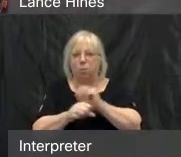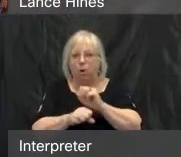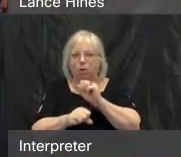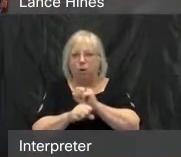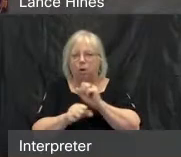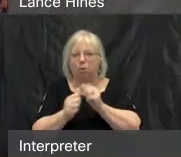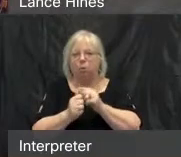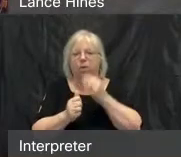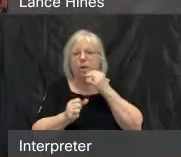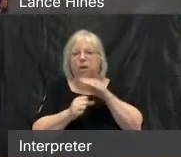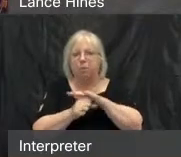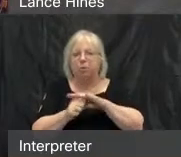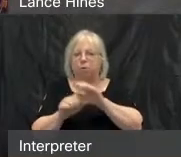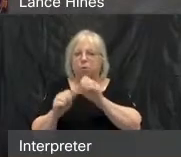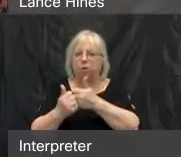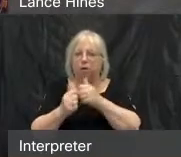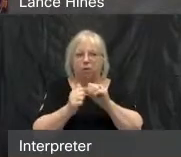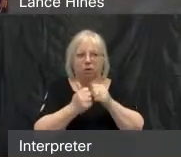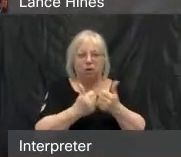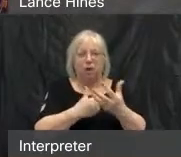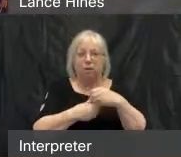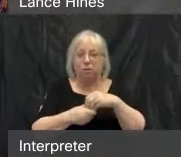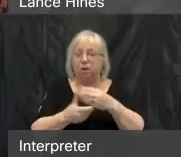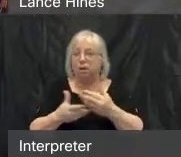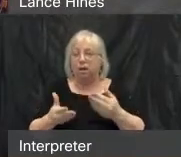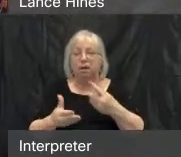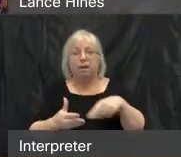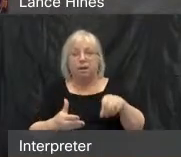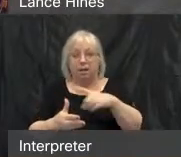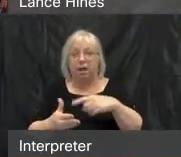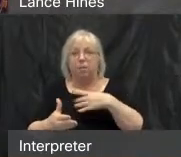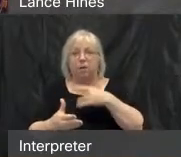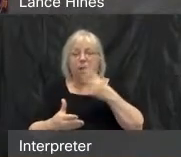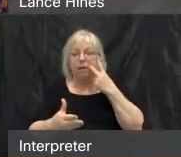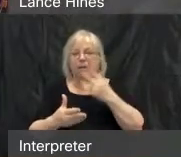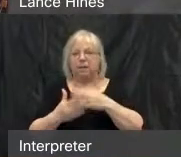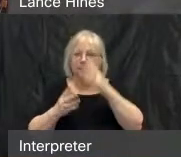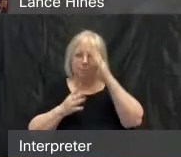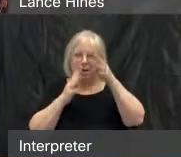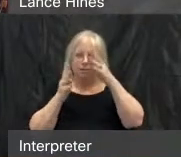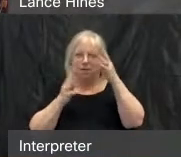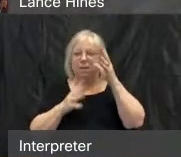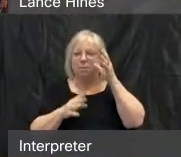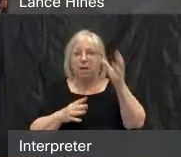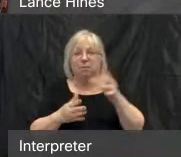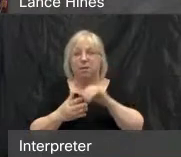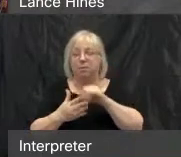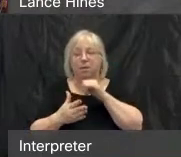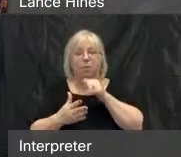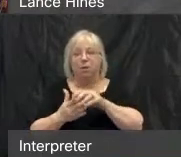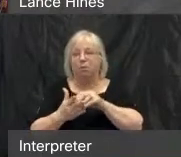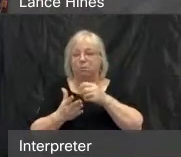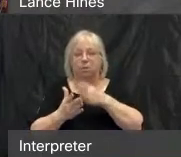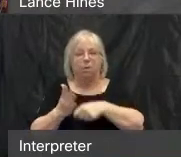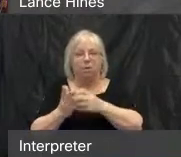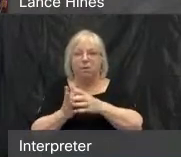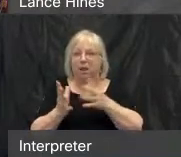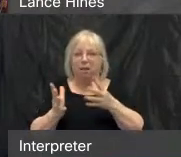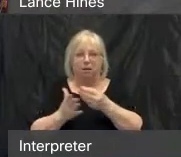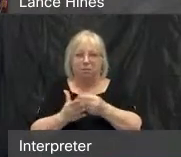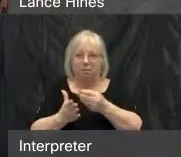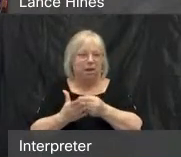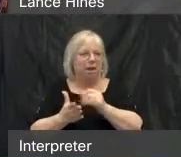that, with including things that they would like to see and some innovative concepts and ideas that would not cost a lot. And that's why